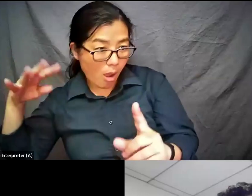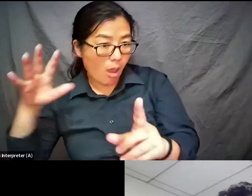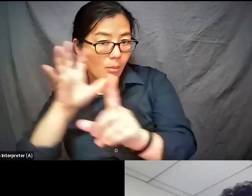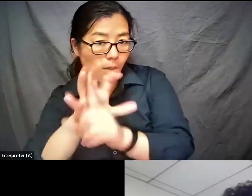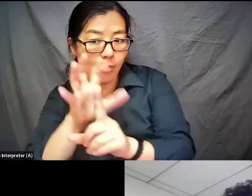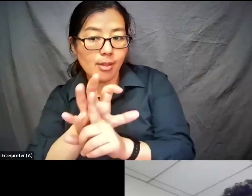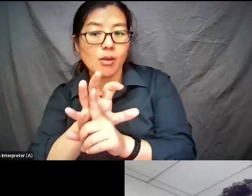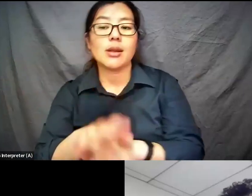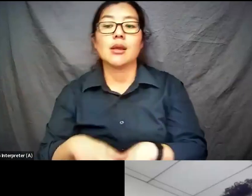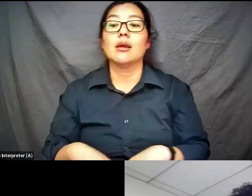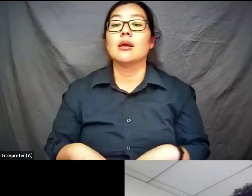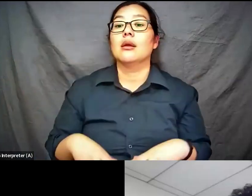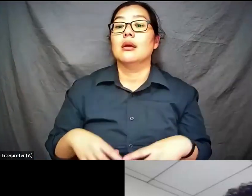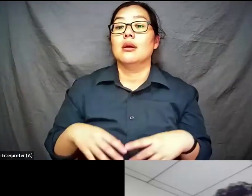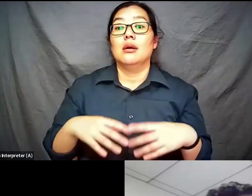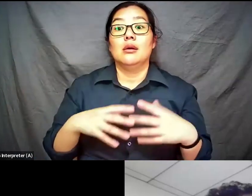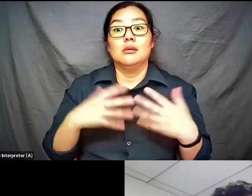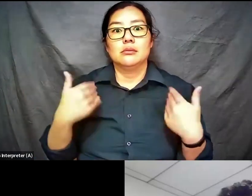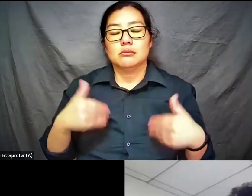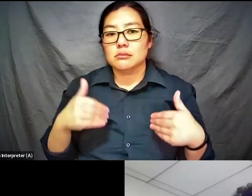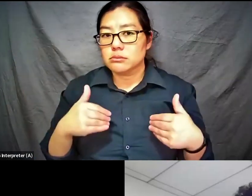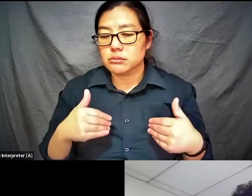Girl, this session is talking about